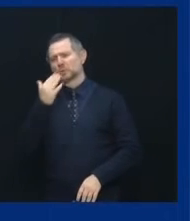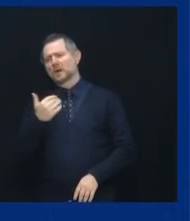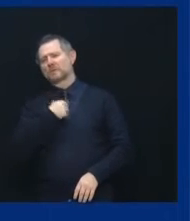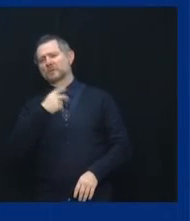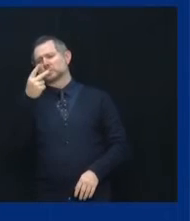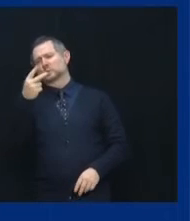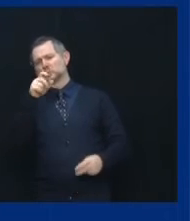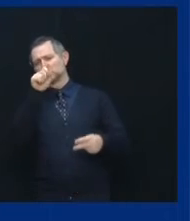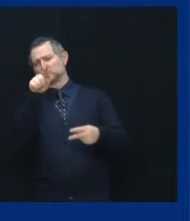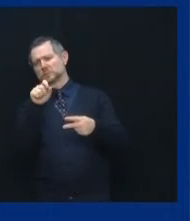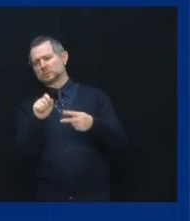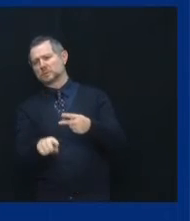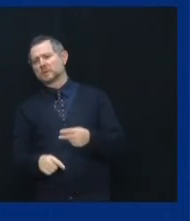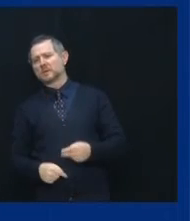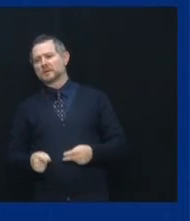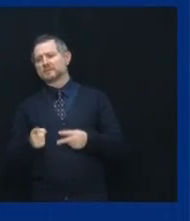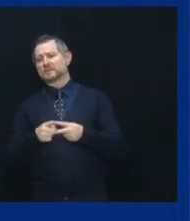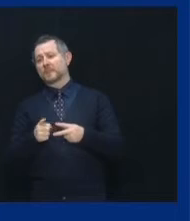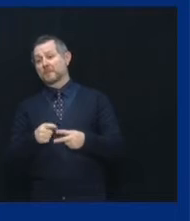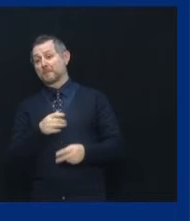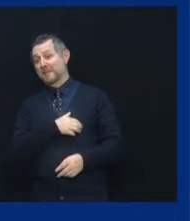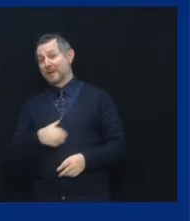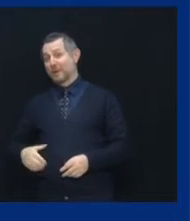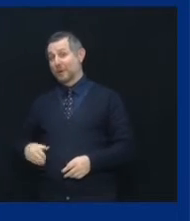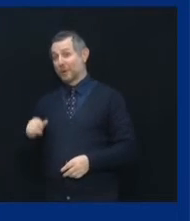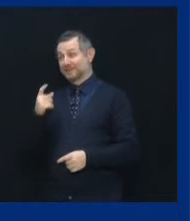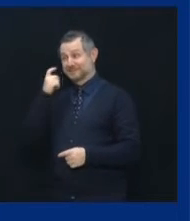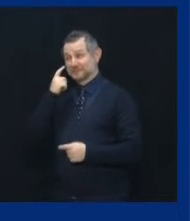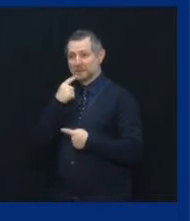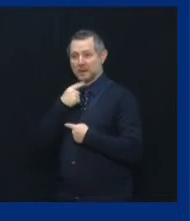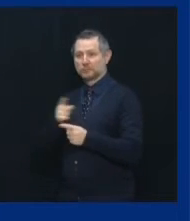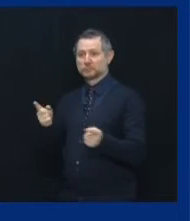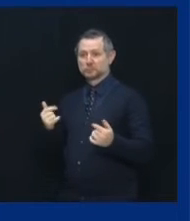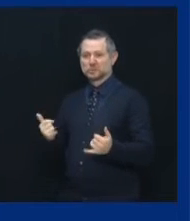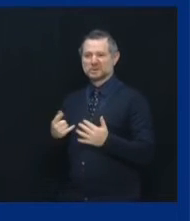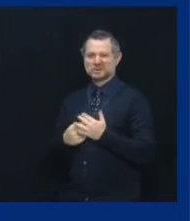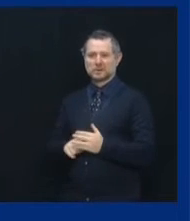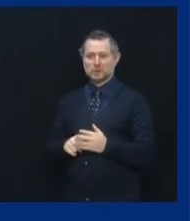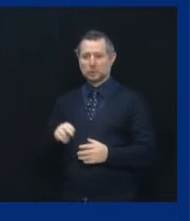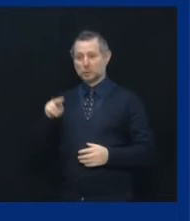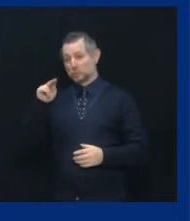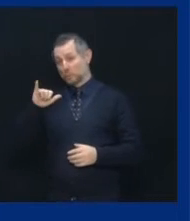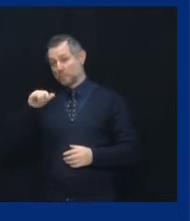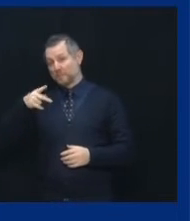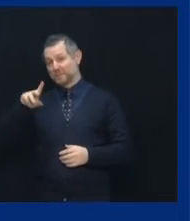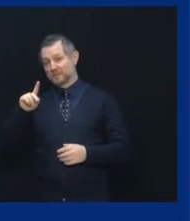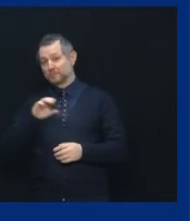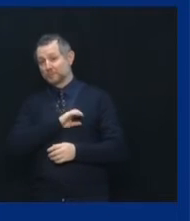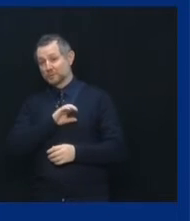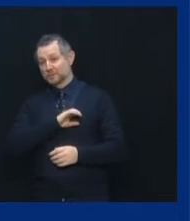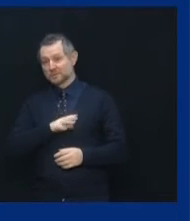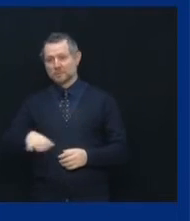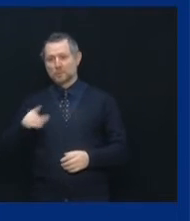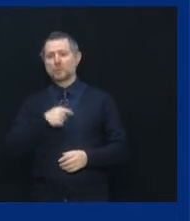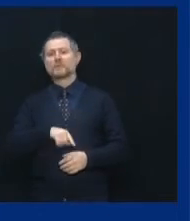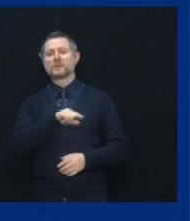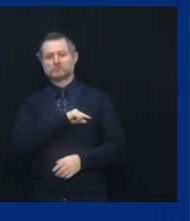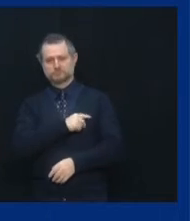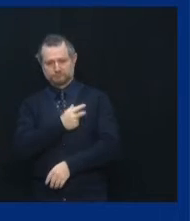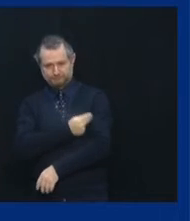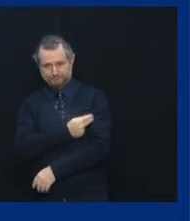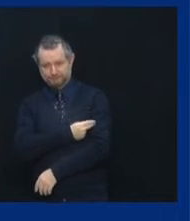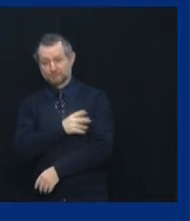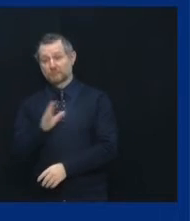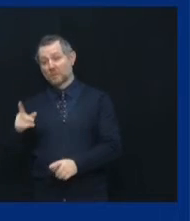ask the mayor announced this morning that starting today, NYPD personnel will be eligible to get the vaccine. He's hoping to get at